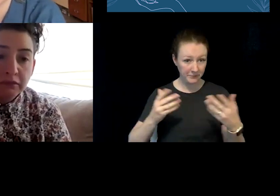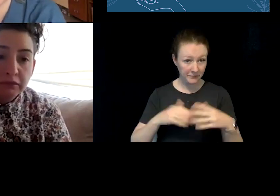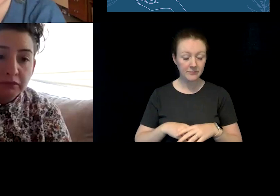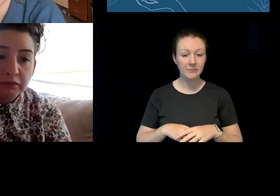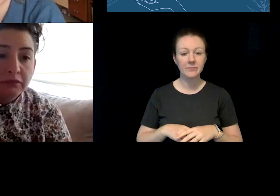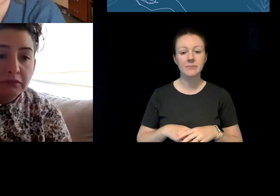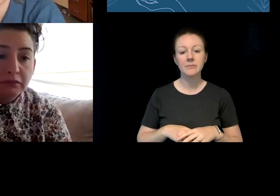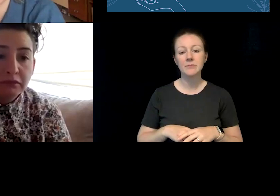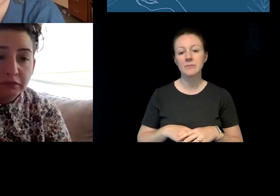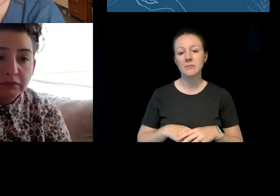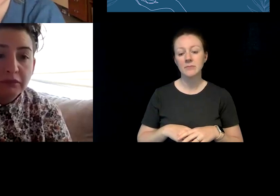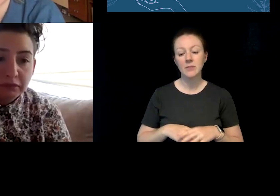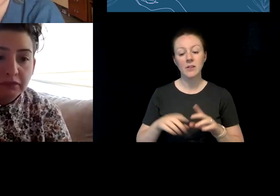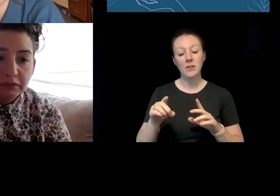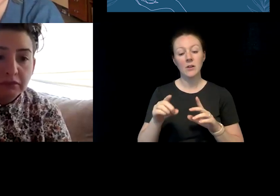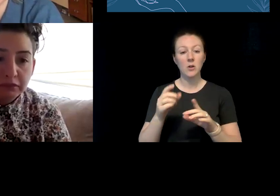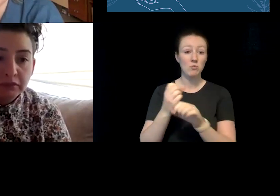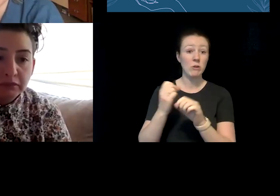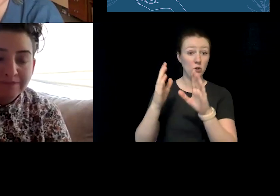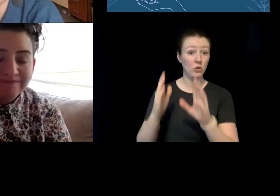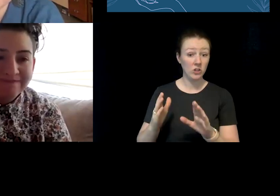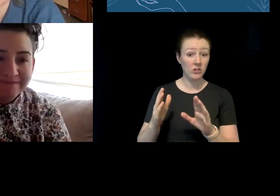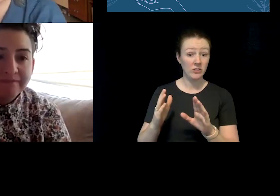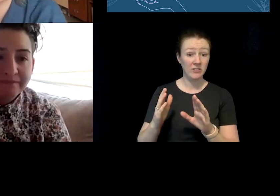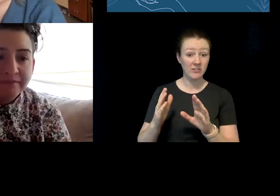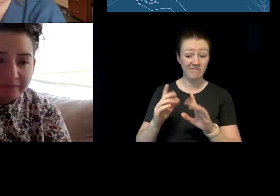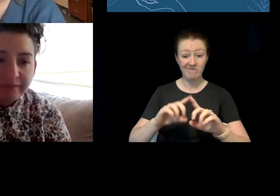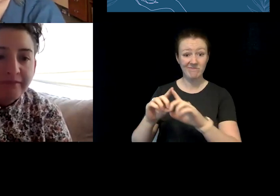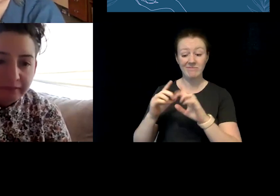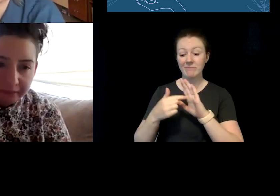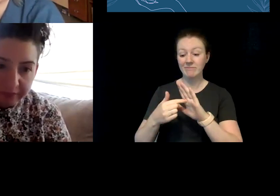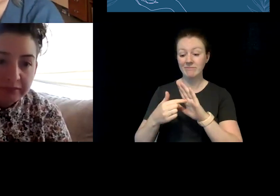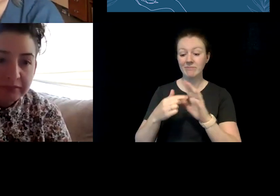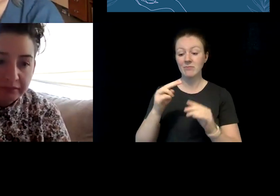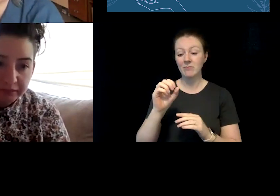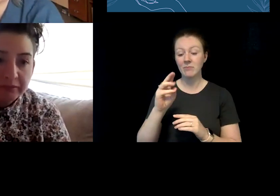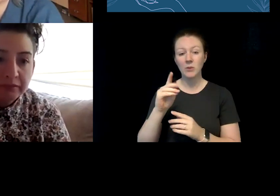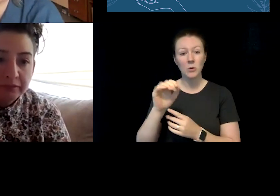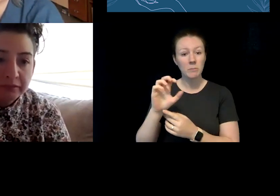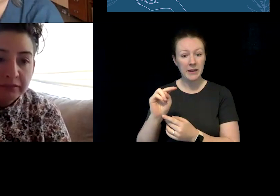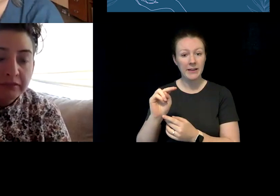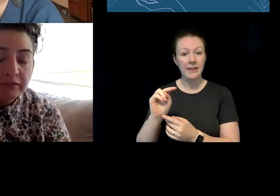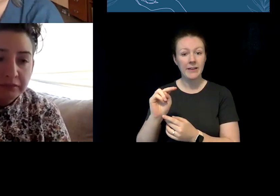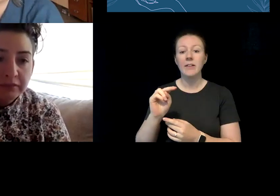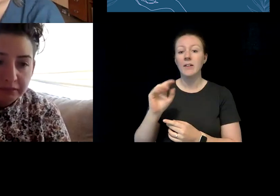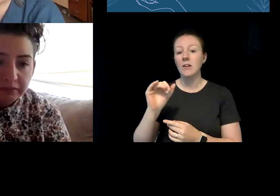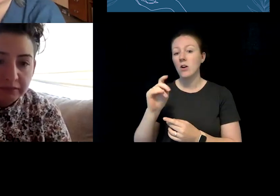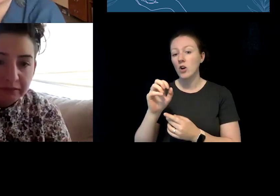having great producers. The late, great Norman Armour, of course, was my mentor for that whole process. And he ensured that